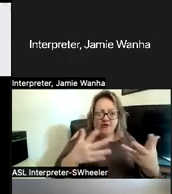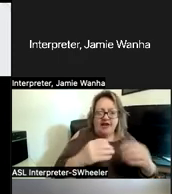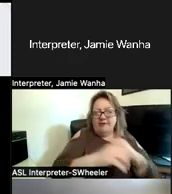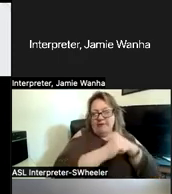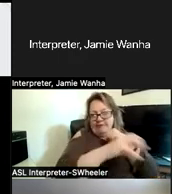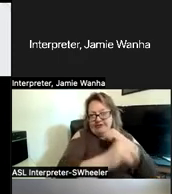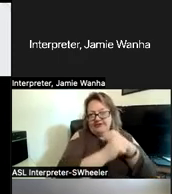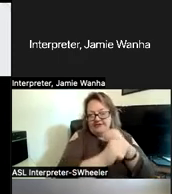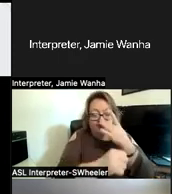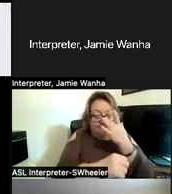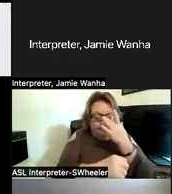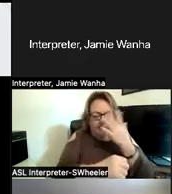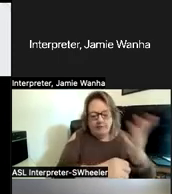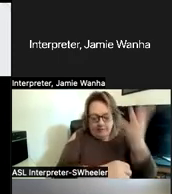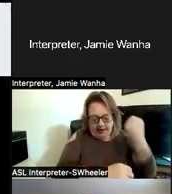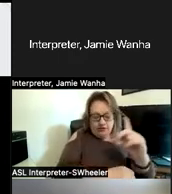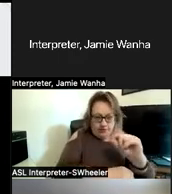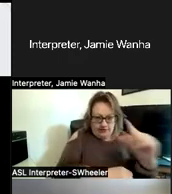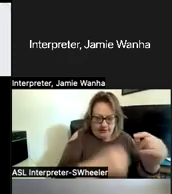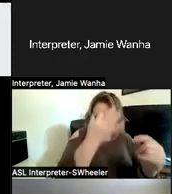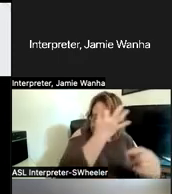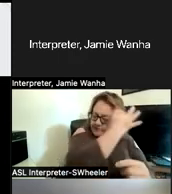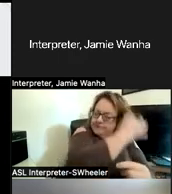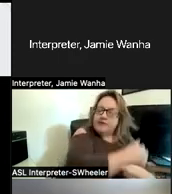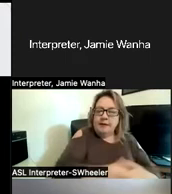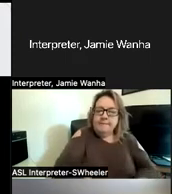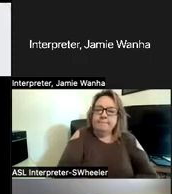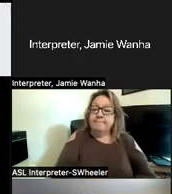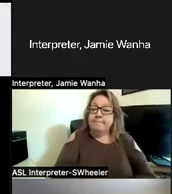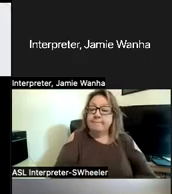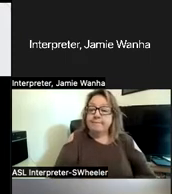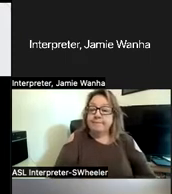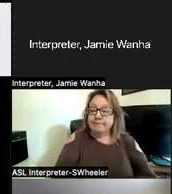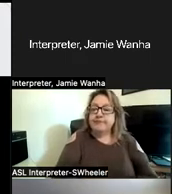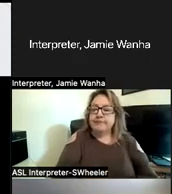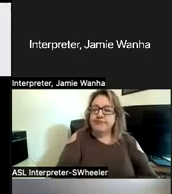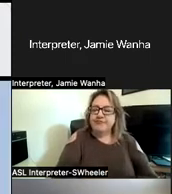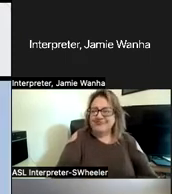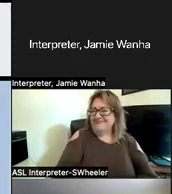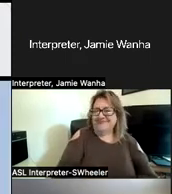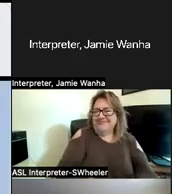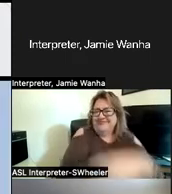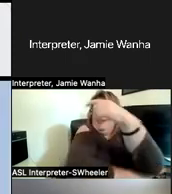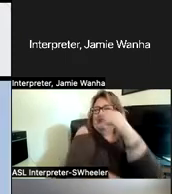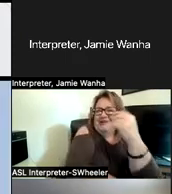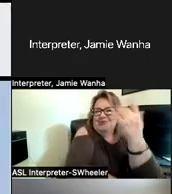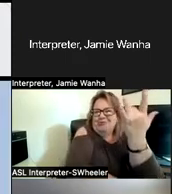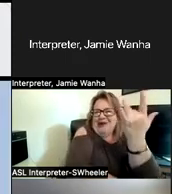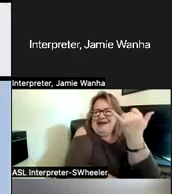and released back in 2020. So why we are doing now, or why